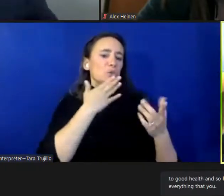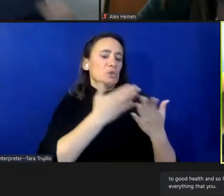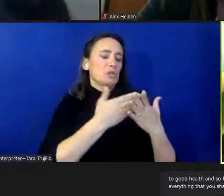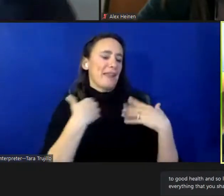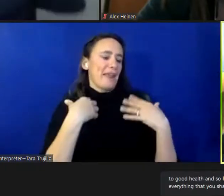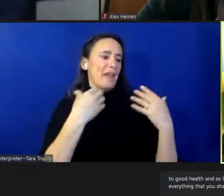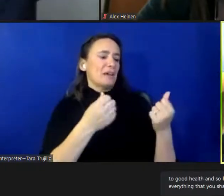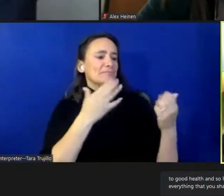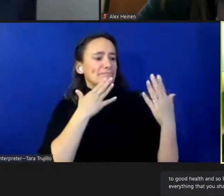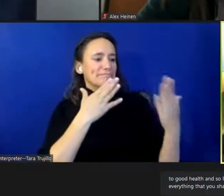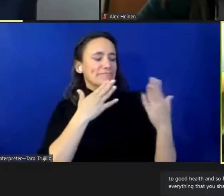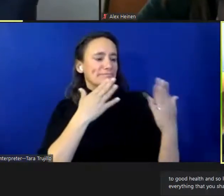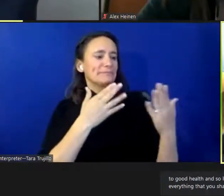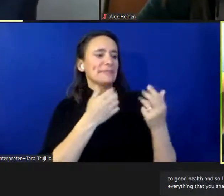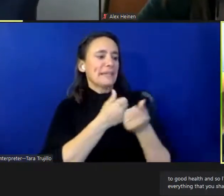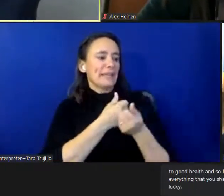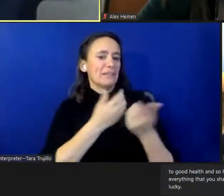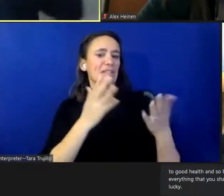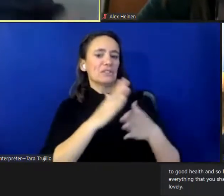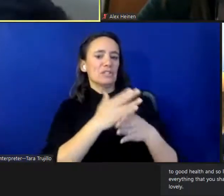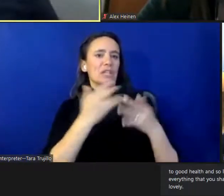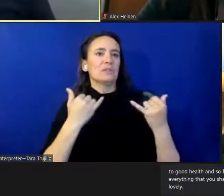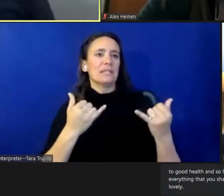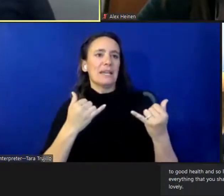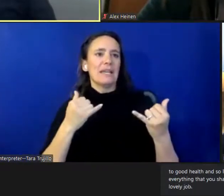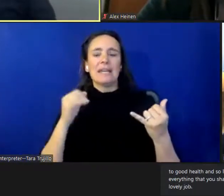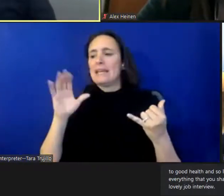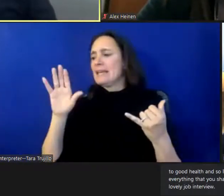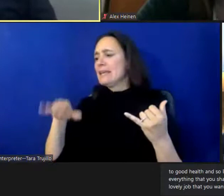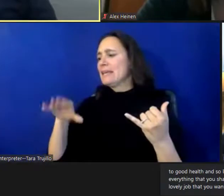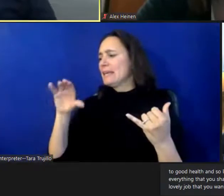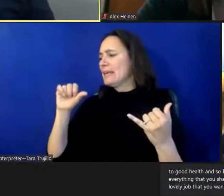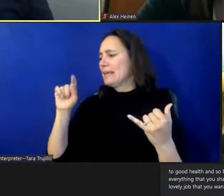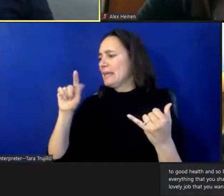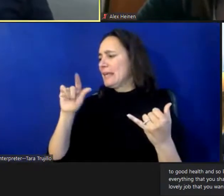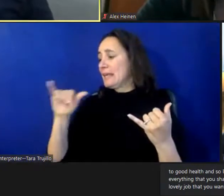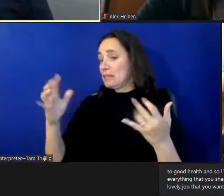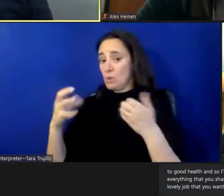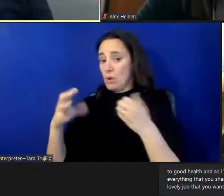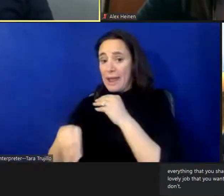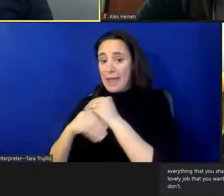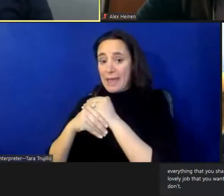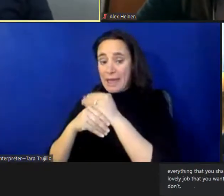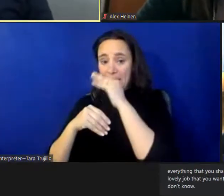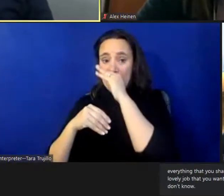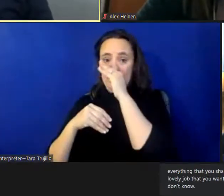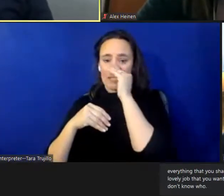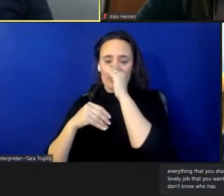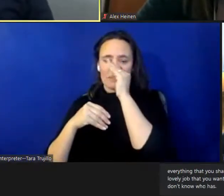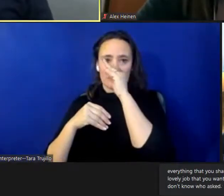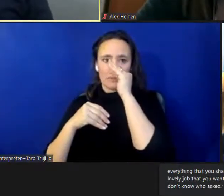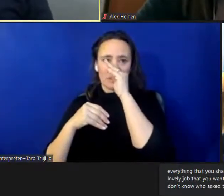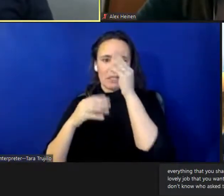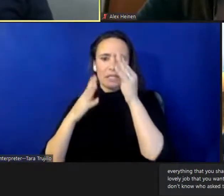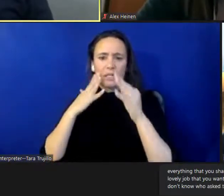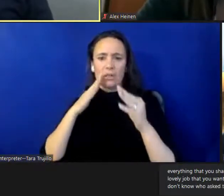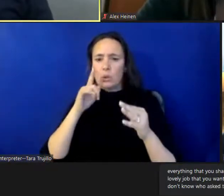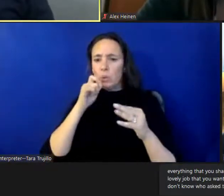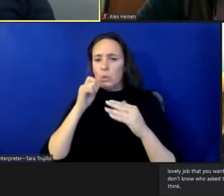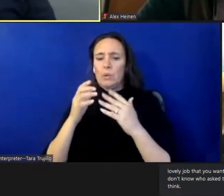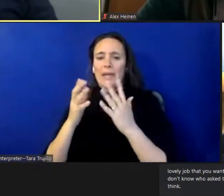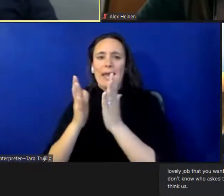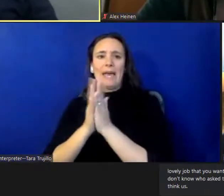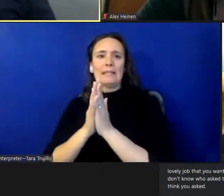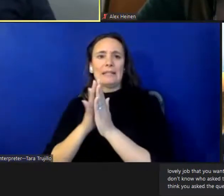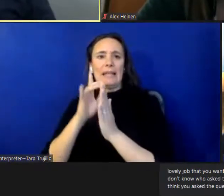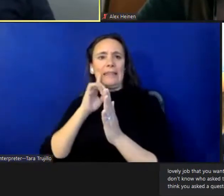shared today and really appreciate it. Kathy, do you want to add anything? Just in turn, I don't know who asked the question about, I think you